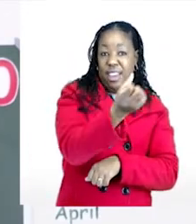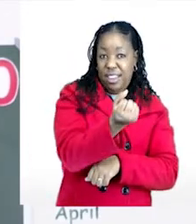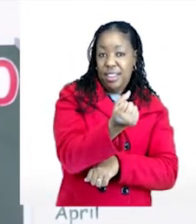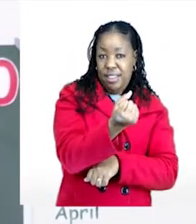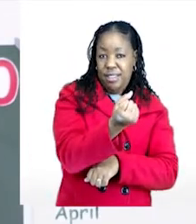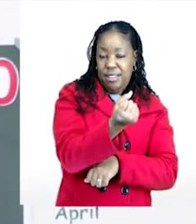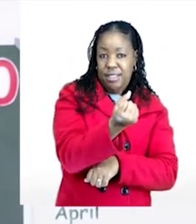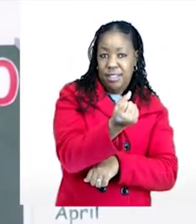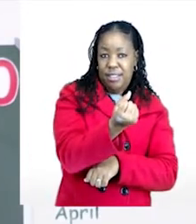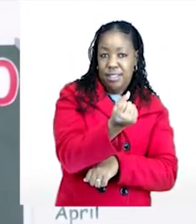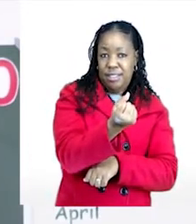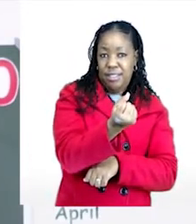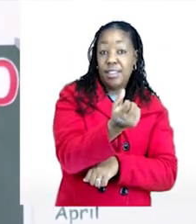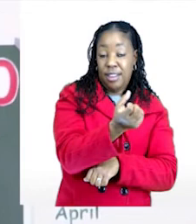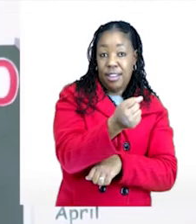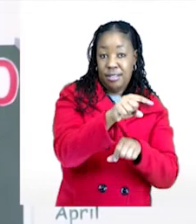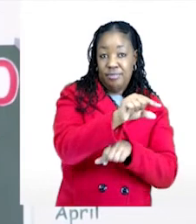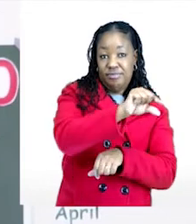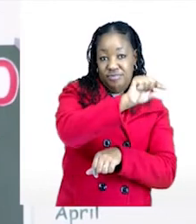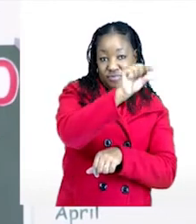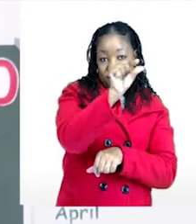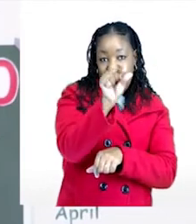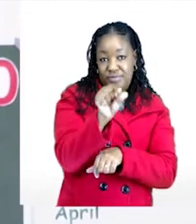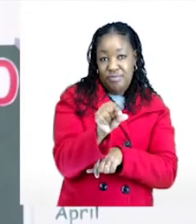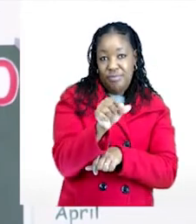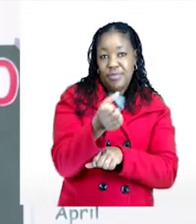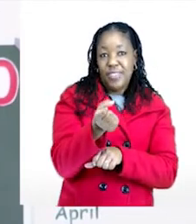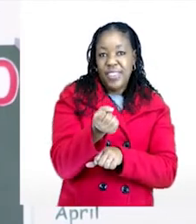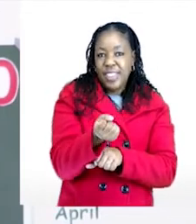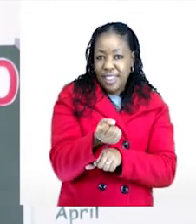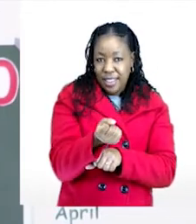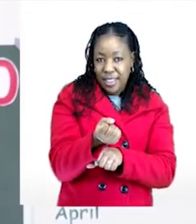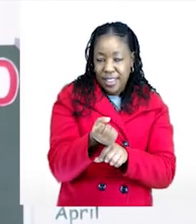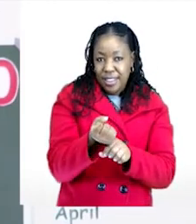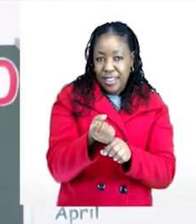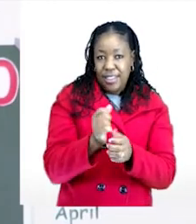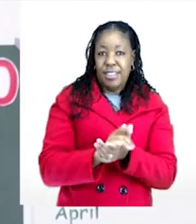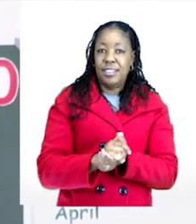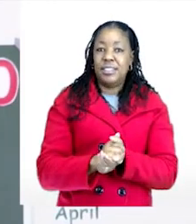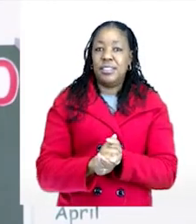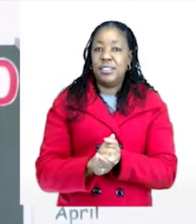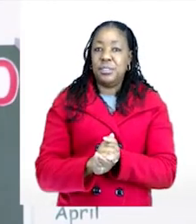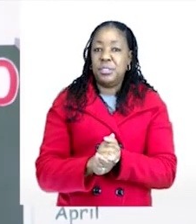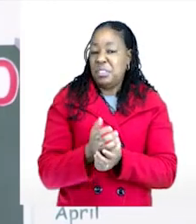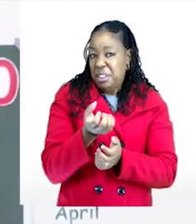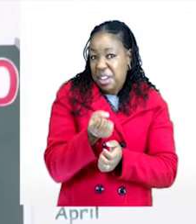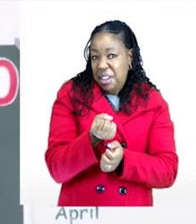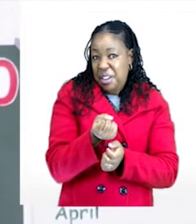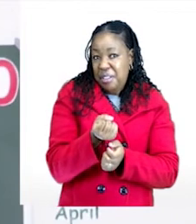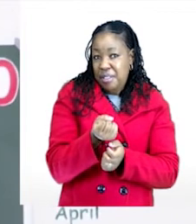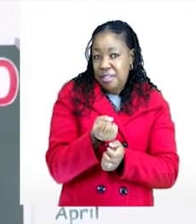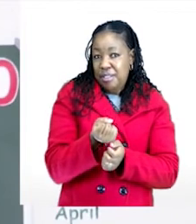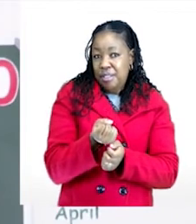Here we've got a bucket, but there is something missing on this bucket. Can